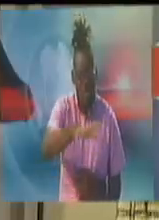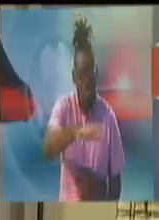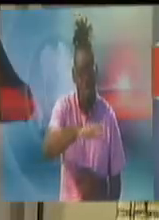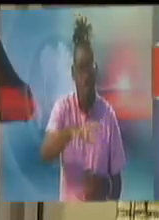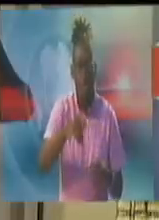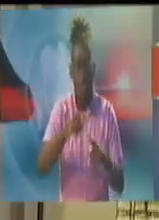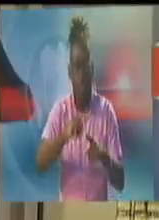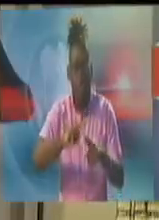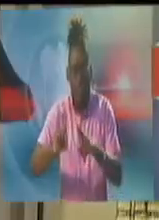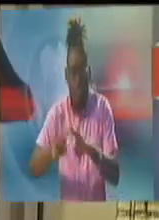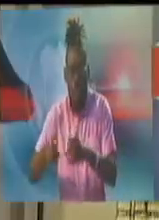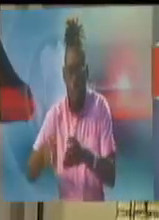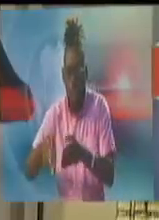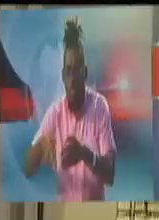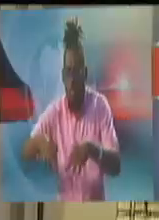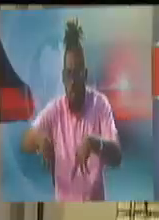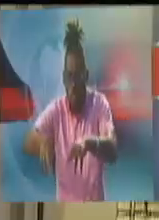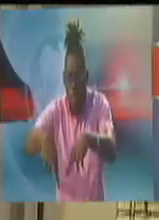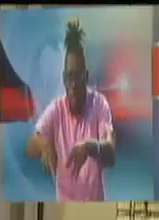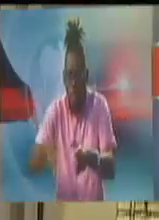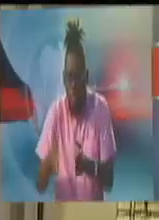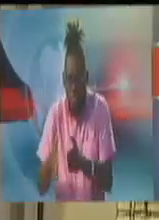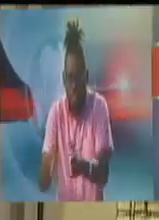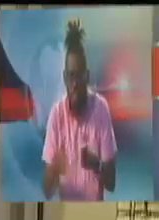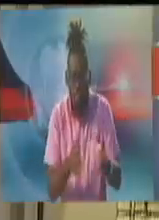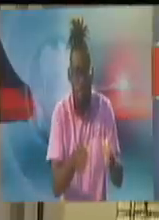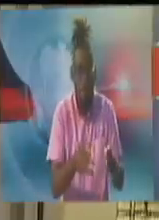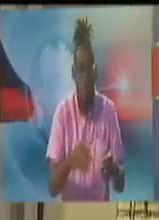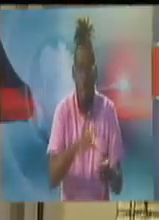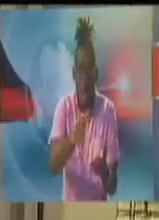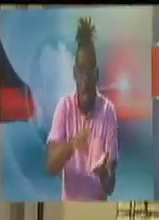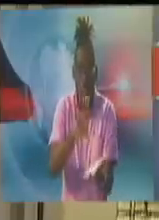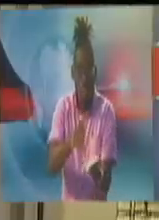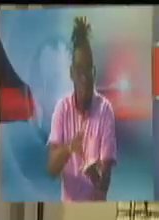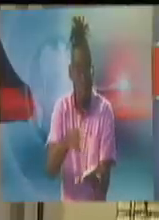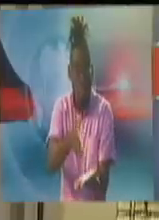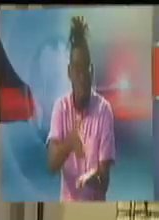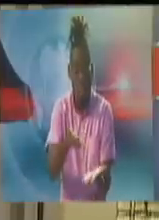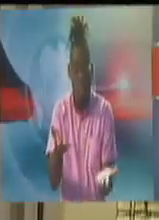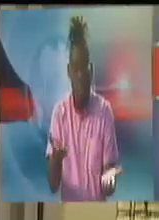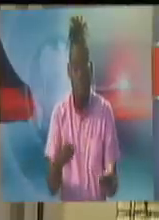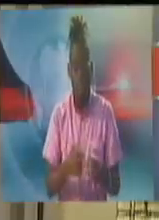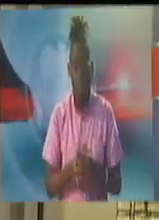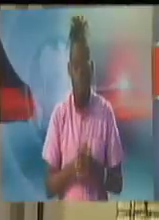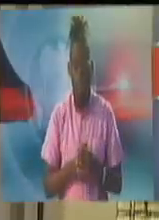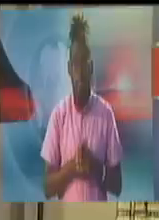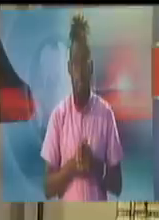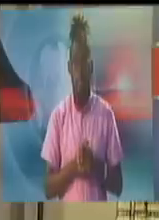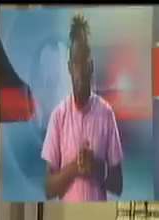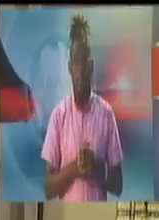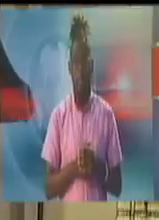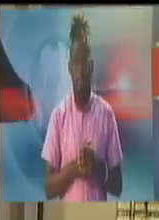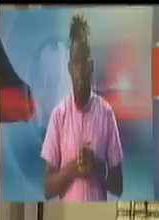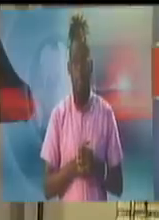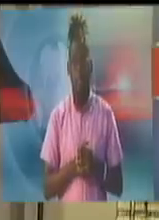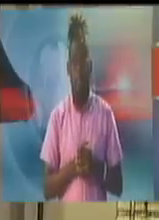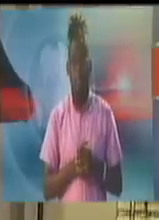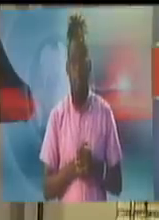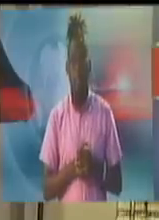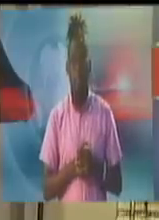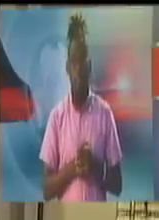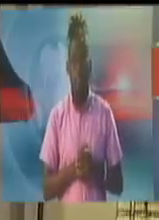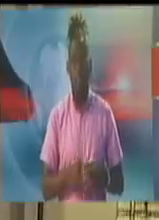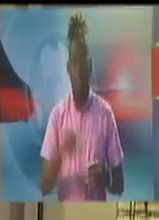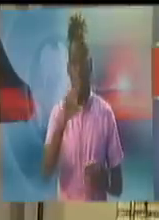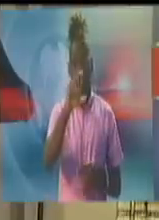Road, including all roads, traces, and tracks. County St. Andrew, St. David, Picton Road Extension,